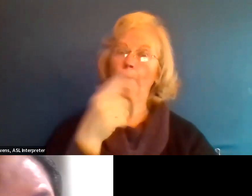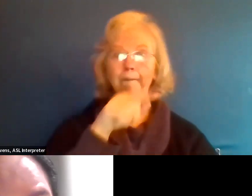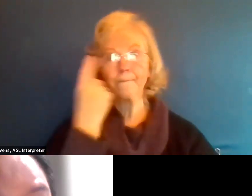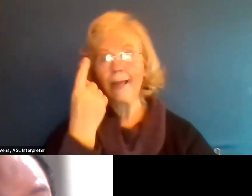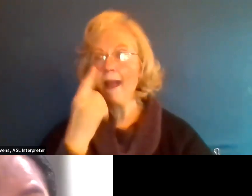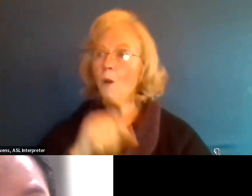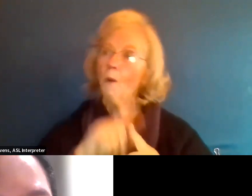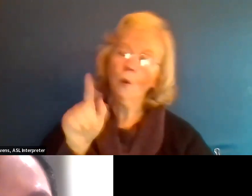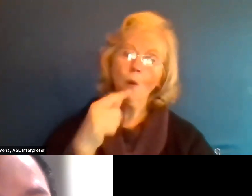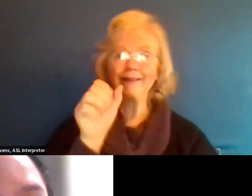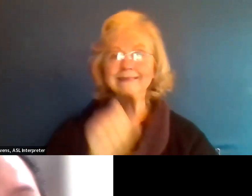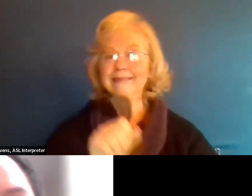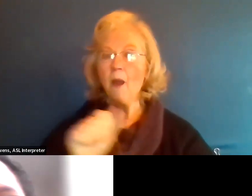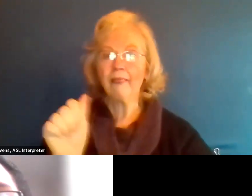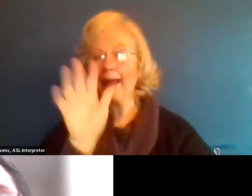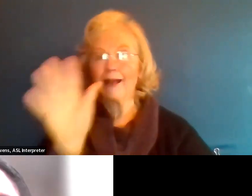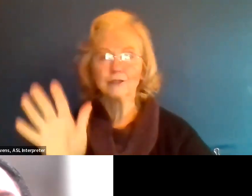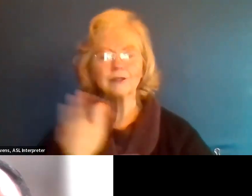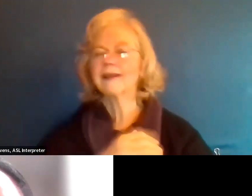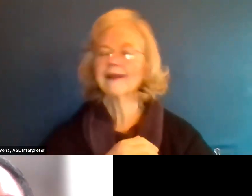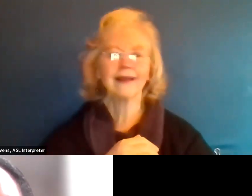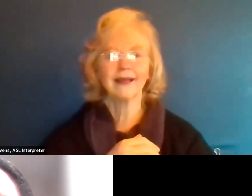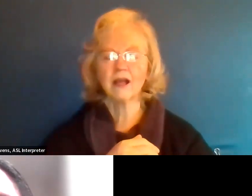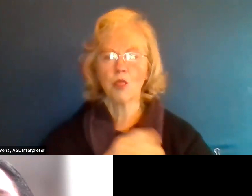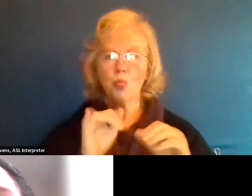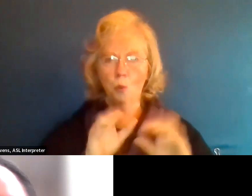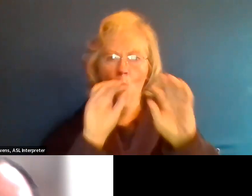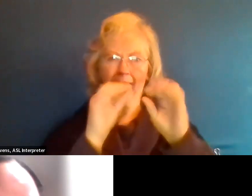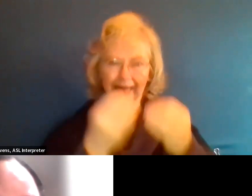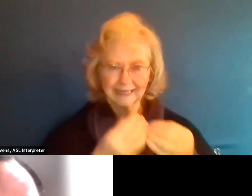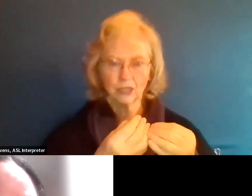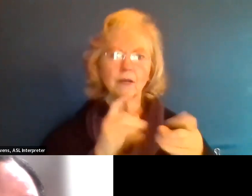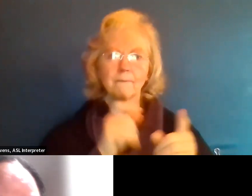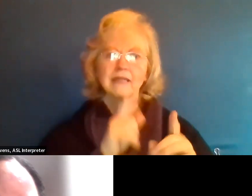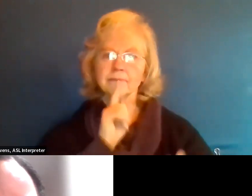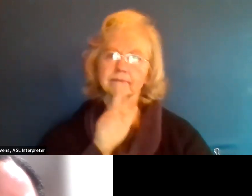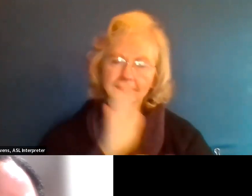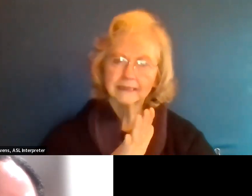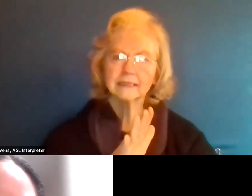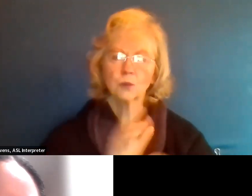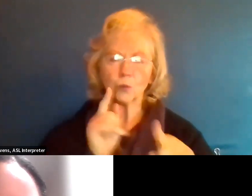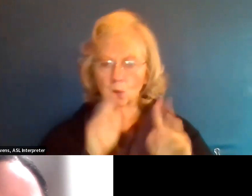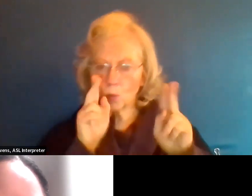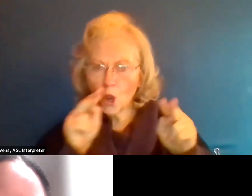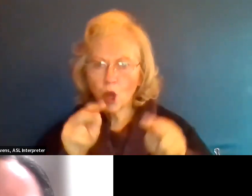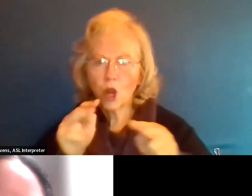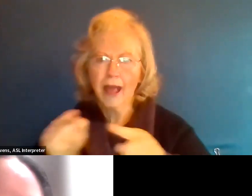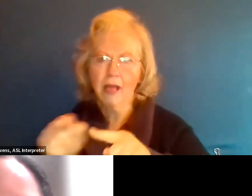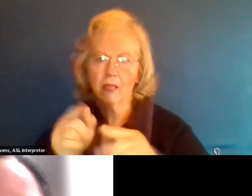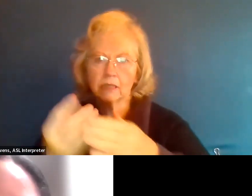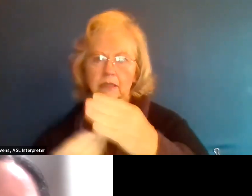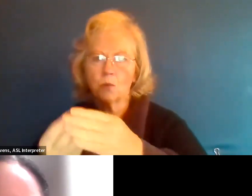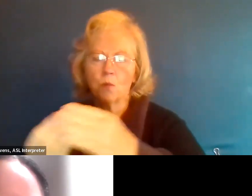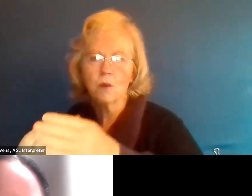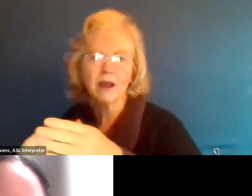Asian person or the one, you know. So I think organizations have to be dedicated to these holes. Otherwise,